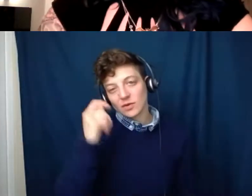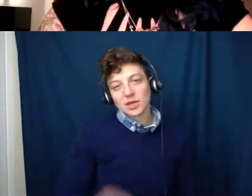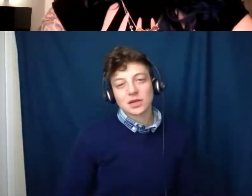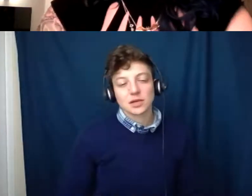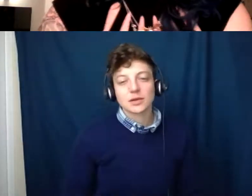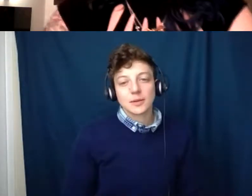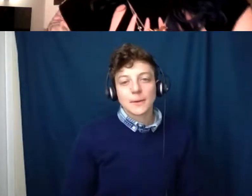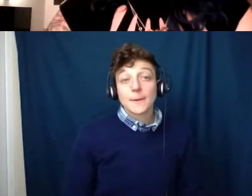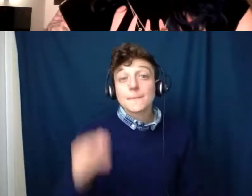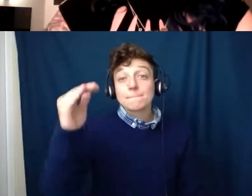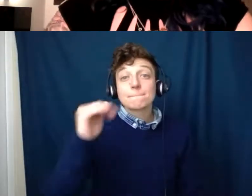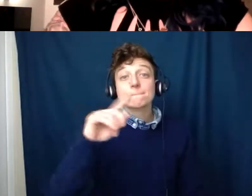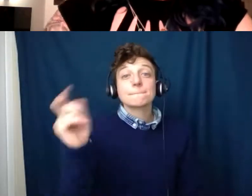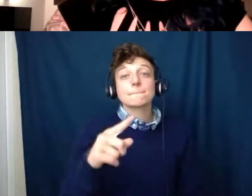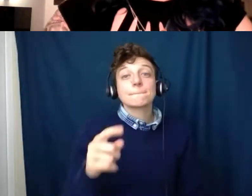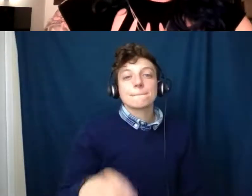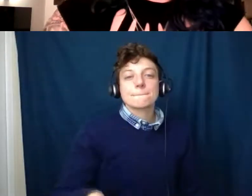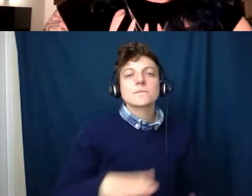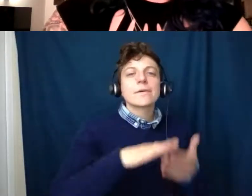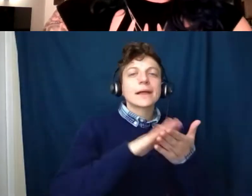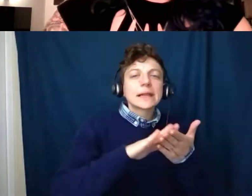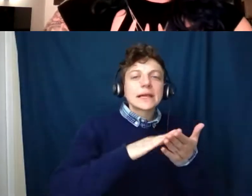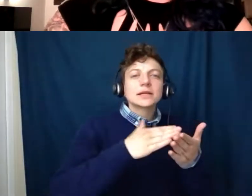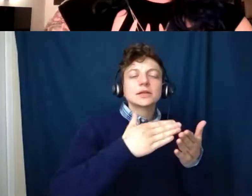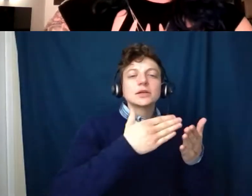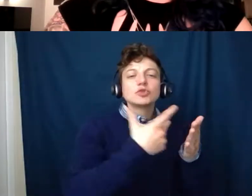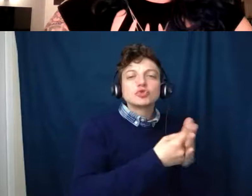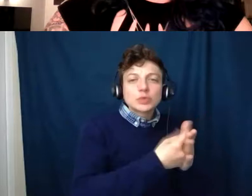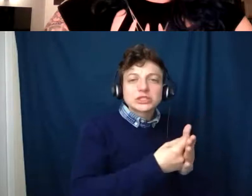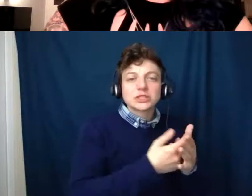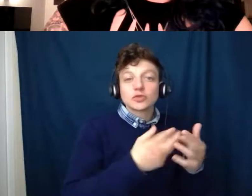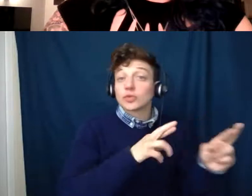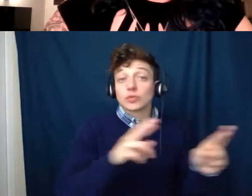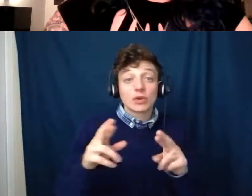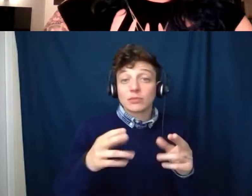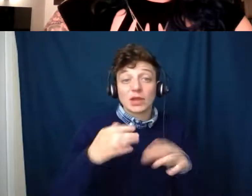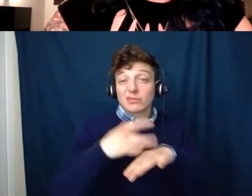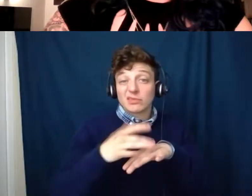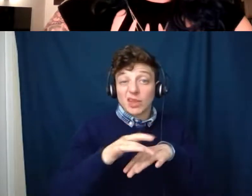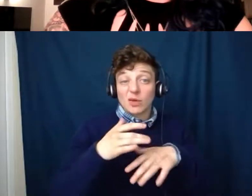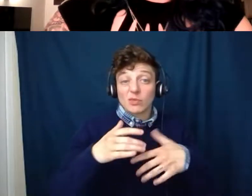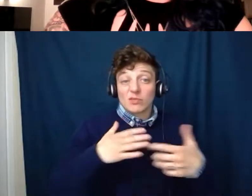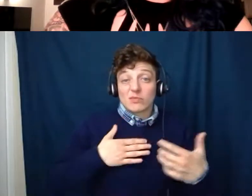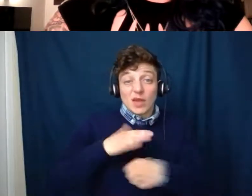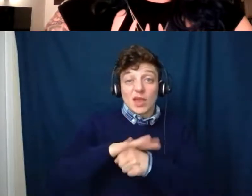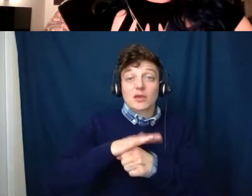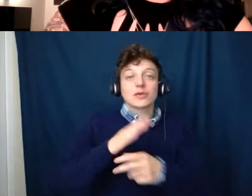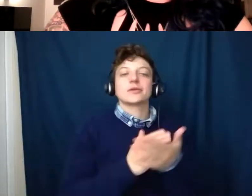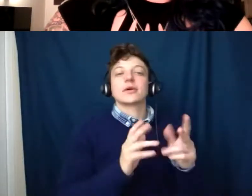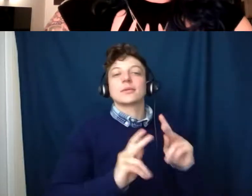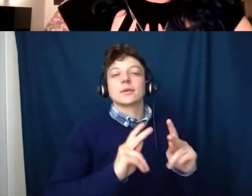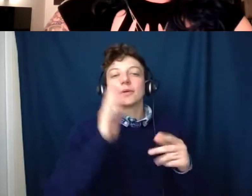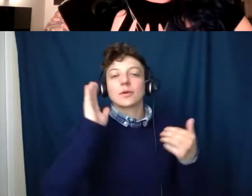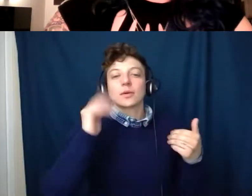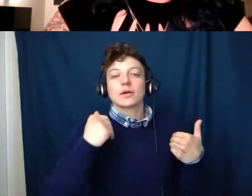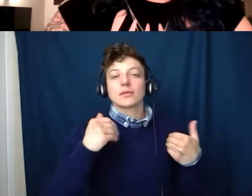next question, clean syringes and that sort of thing are readily available where I live for drug users. Some folks in my area keep bagged lunches for unhoused